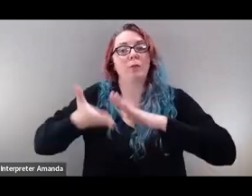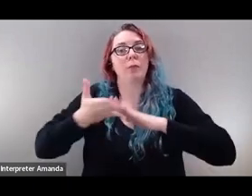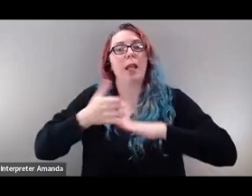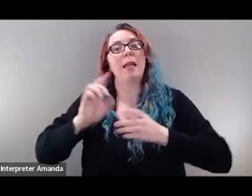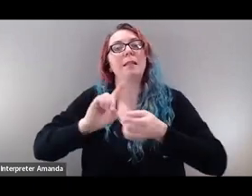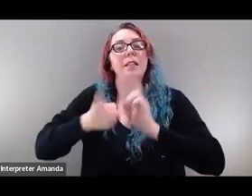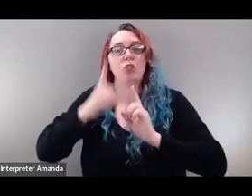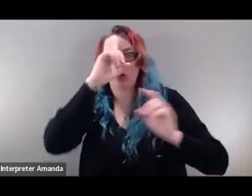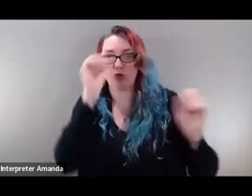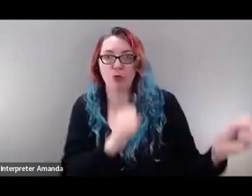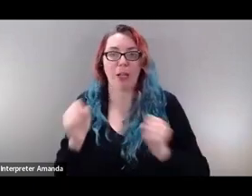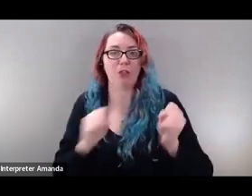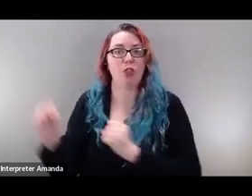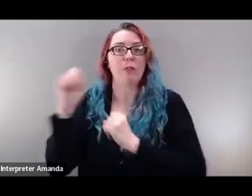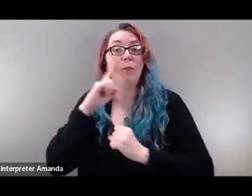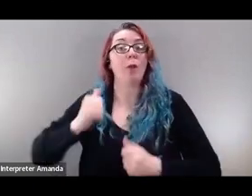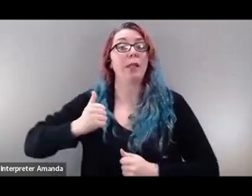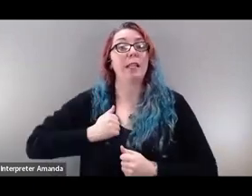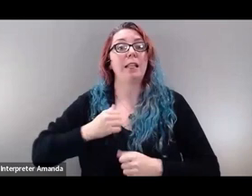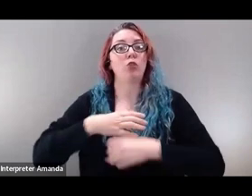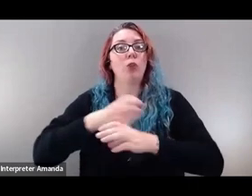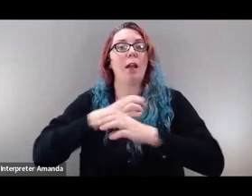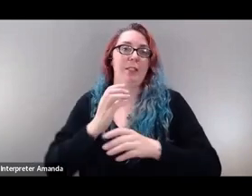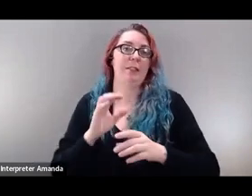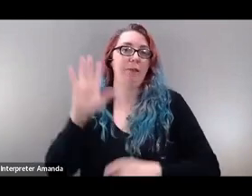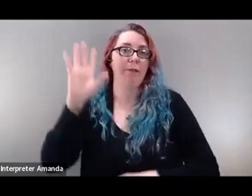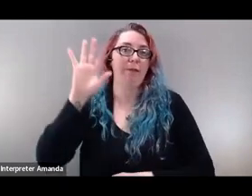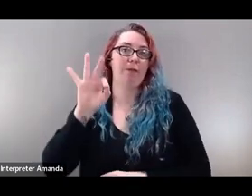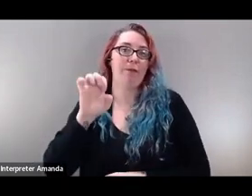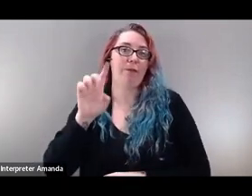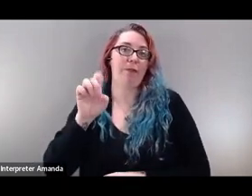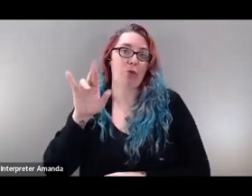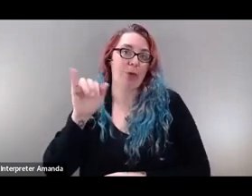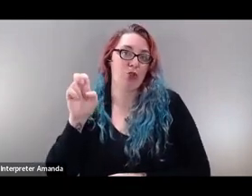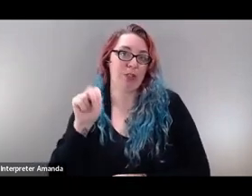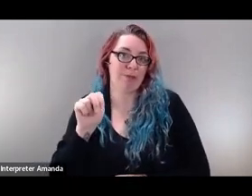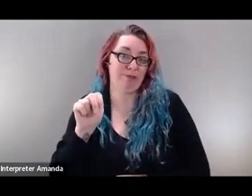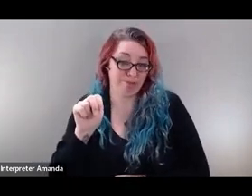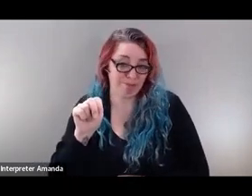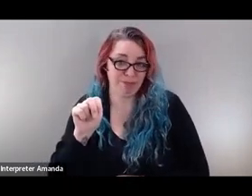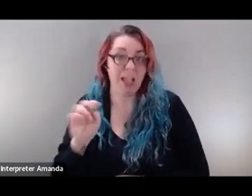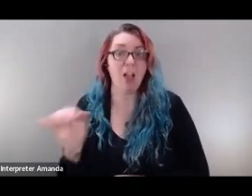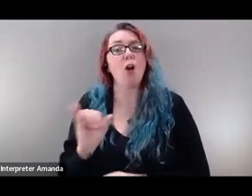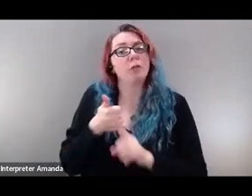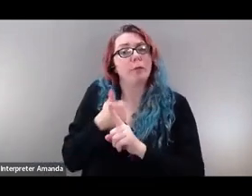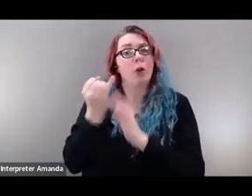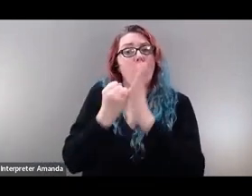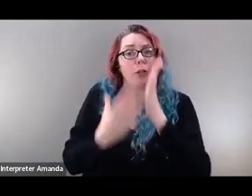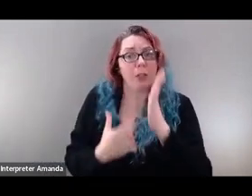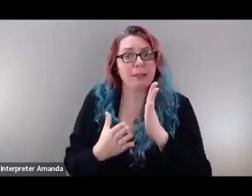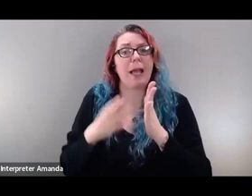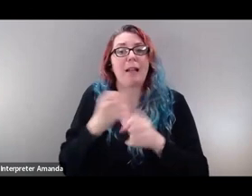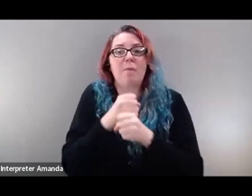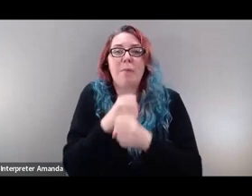Digital Strategist for the Canadian Craft Federation. In addition to working with the Federation, you're also an artist and a fine toy maker.